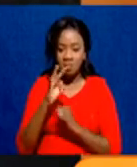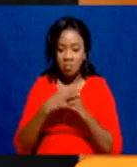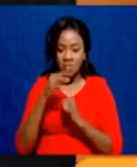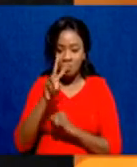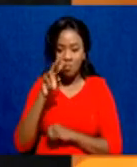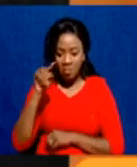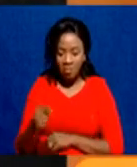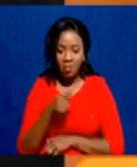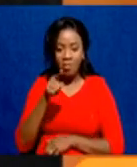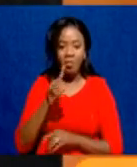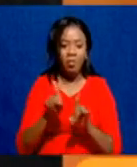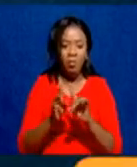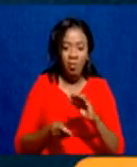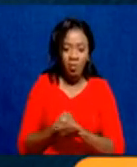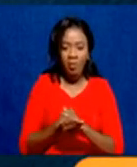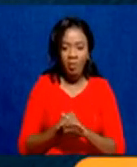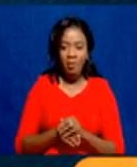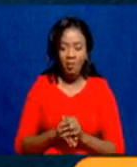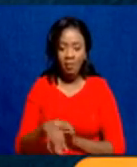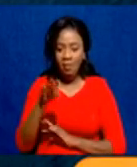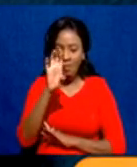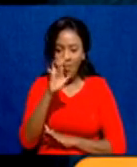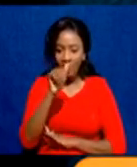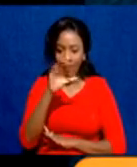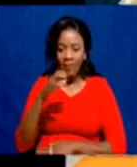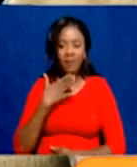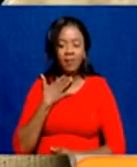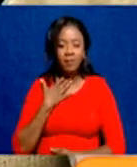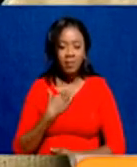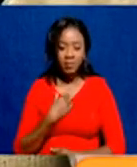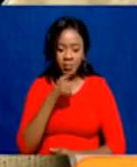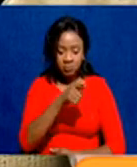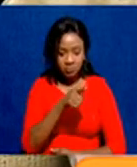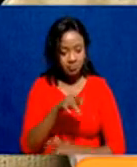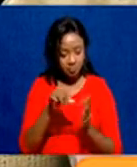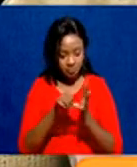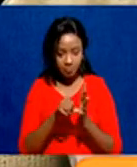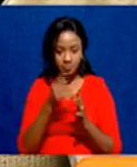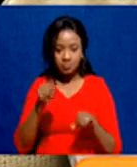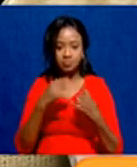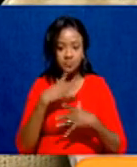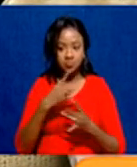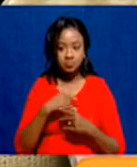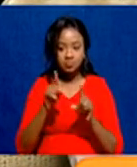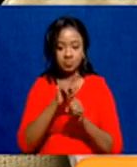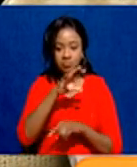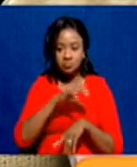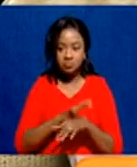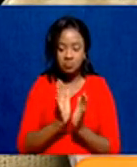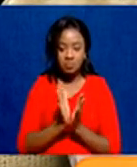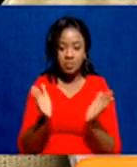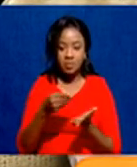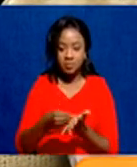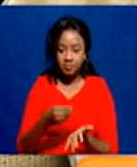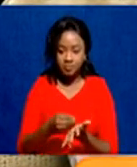10,482,000 in form of kickbacks. EACC wants him charged with conflict of interest, unlawful acquisition of public property